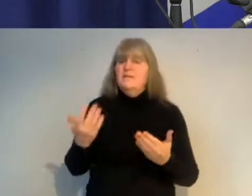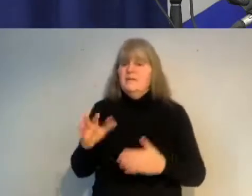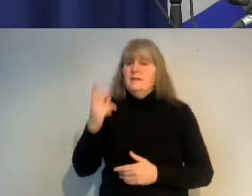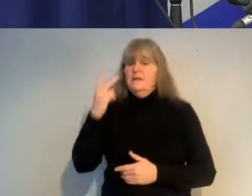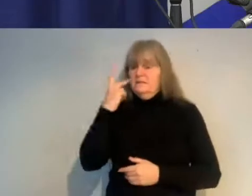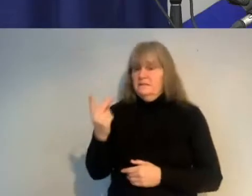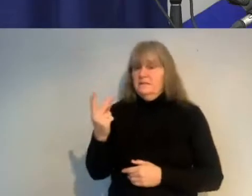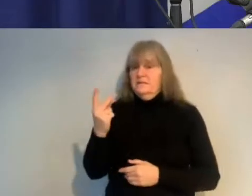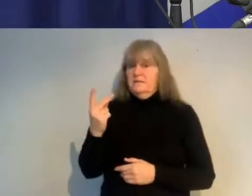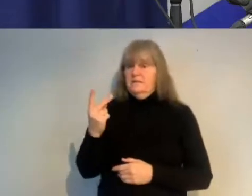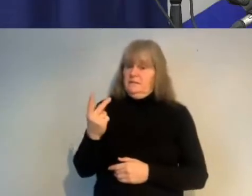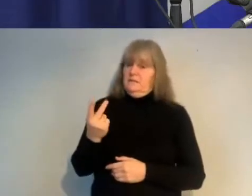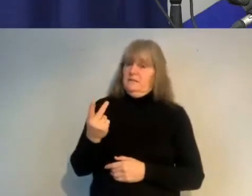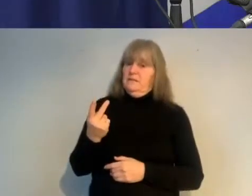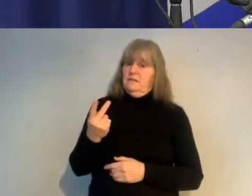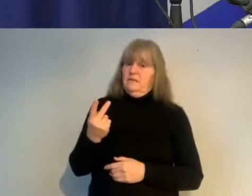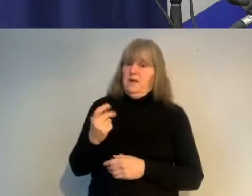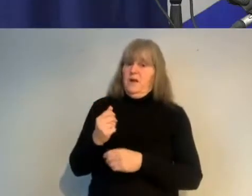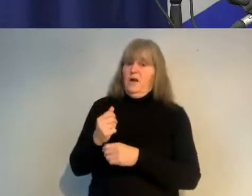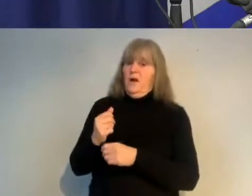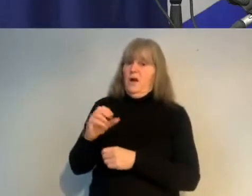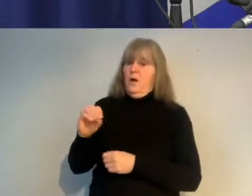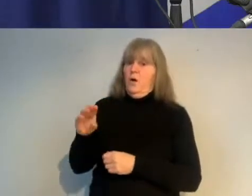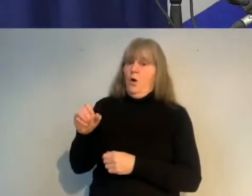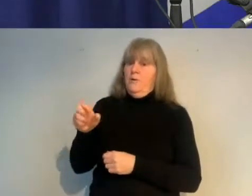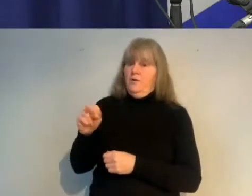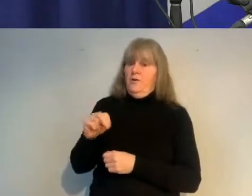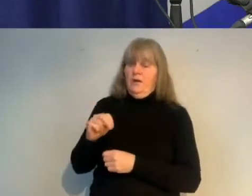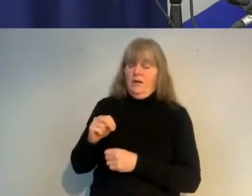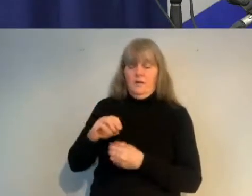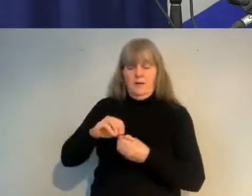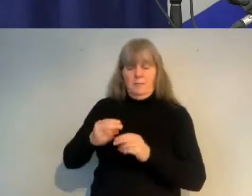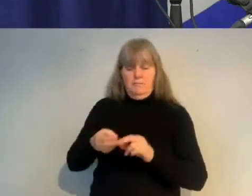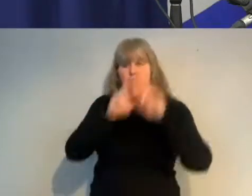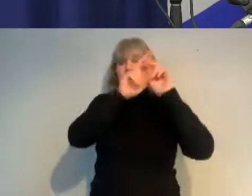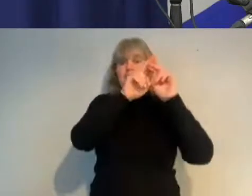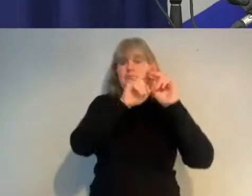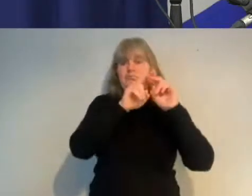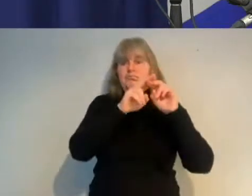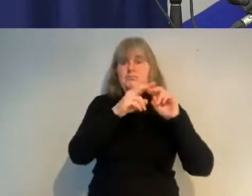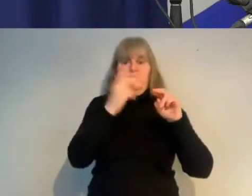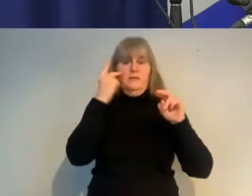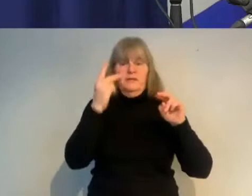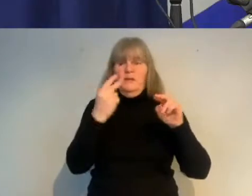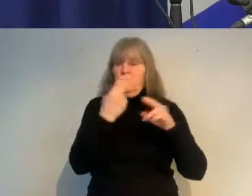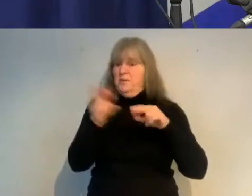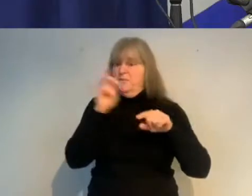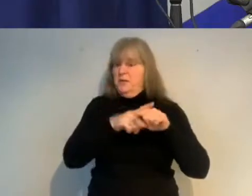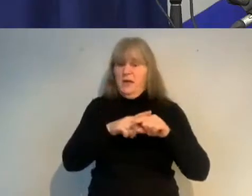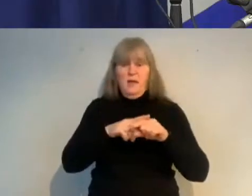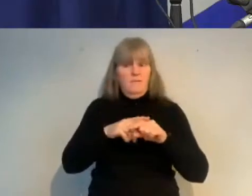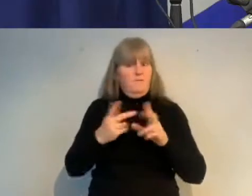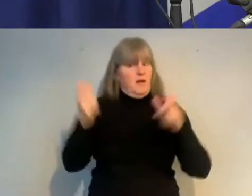epidemiologic signature of Omicron, the rapid case rise over a very short period.